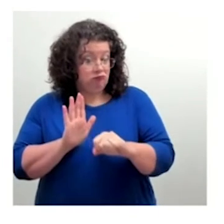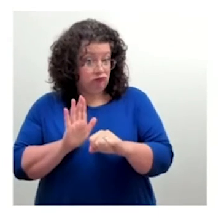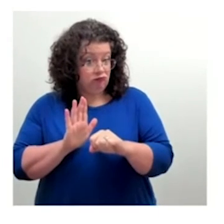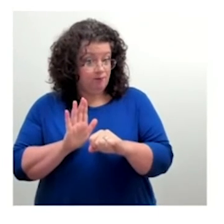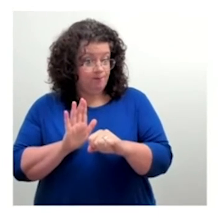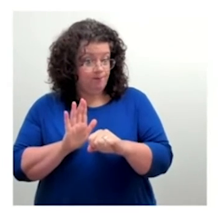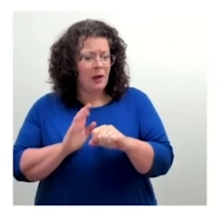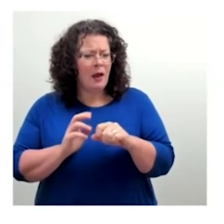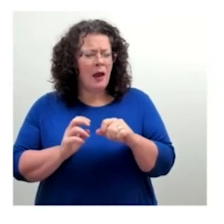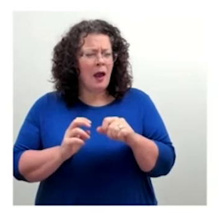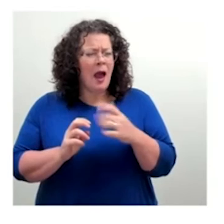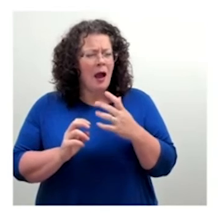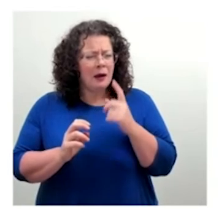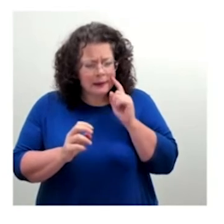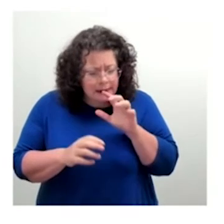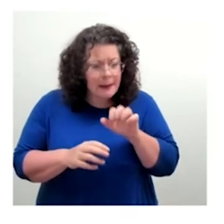And now that is